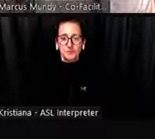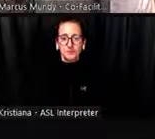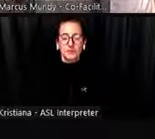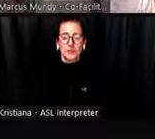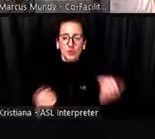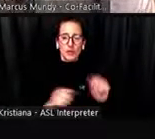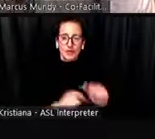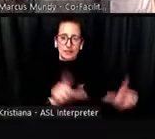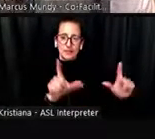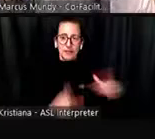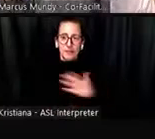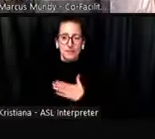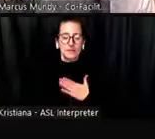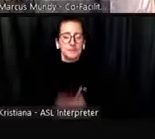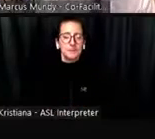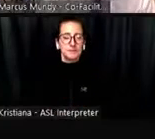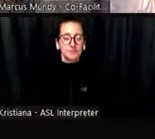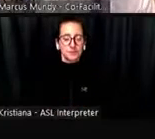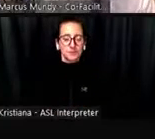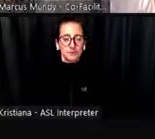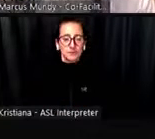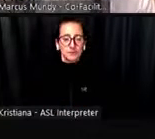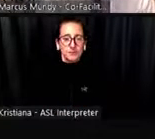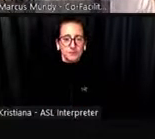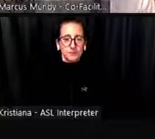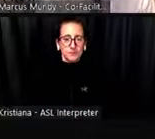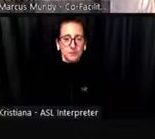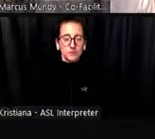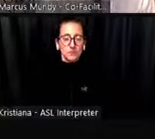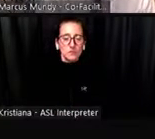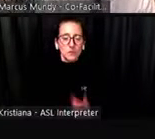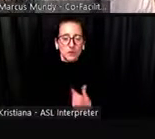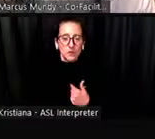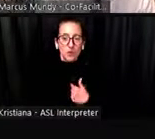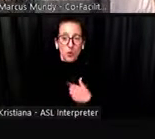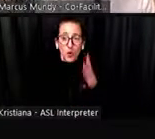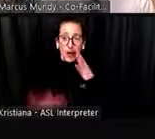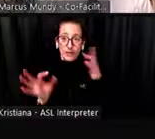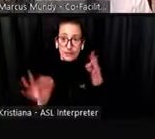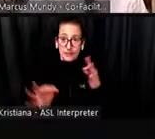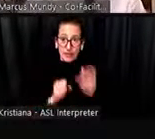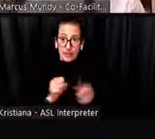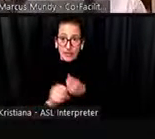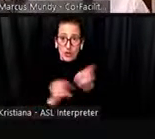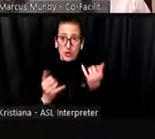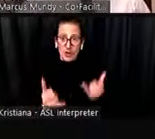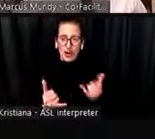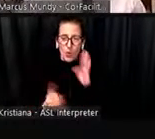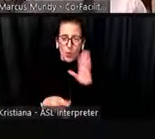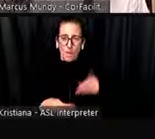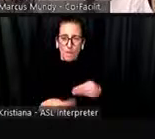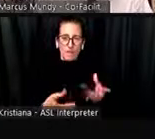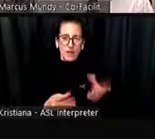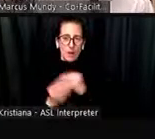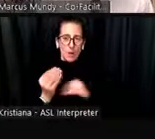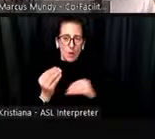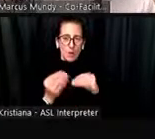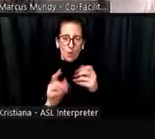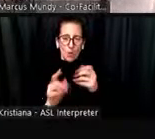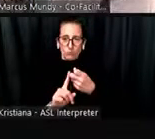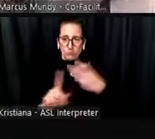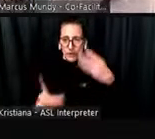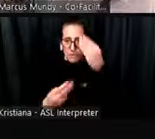please. So I decided for this year that we can do a little deeper dive into each one of these operating areas.